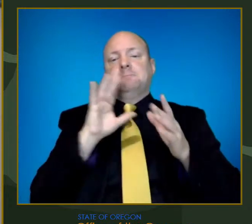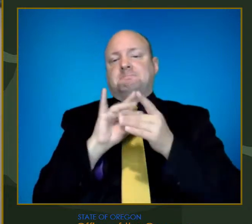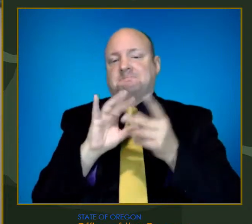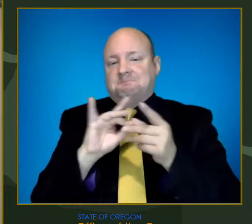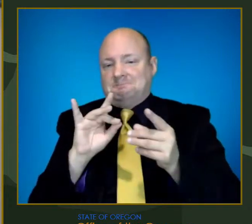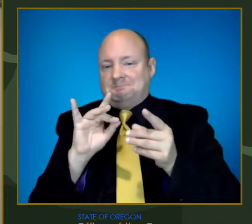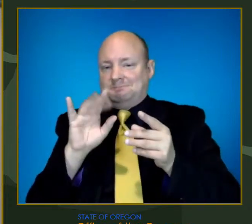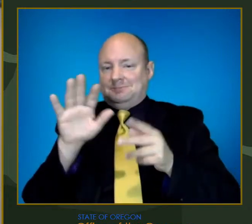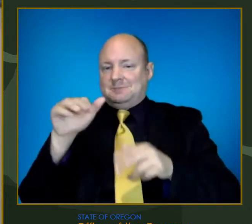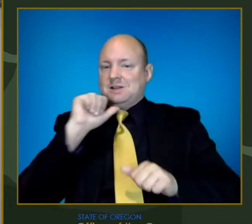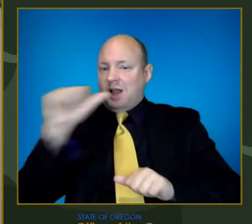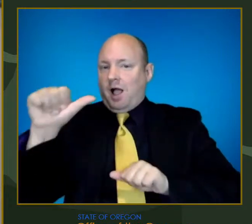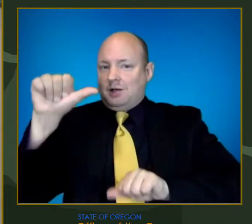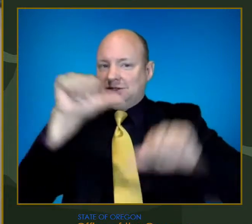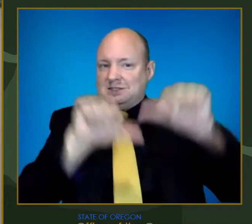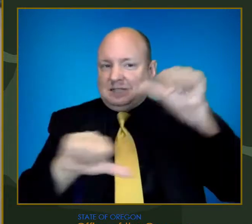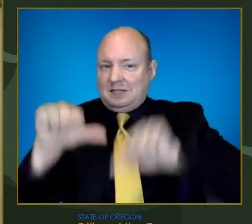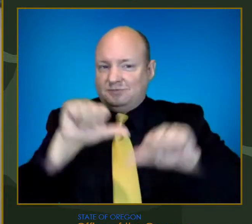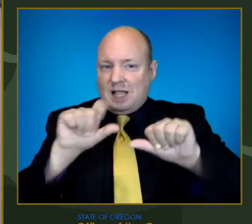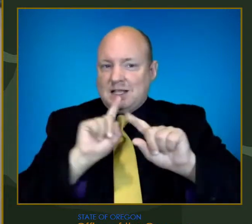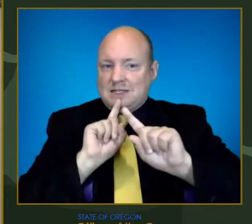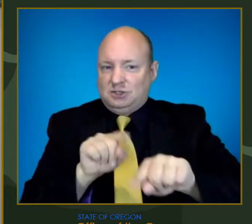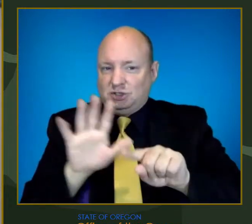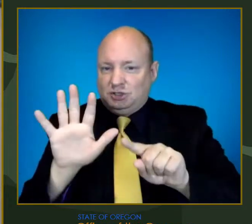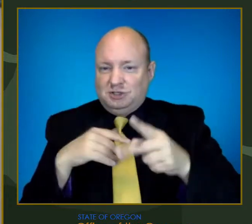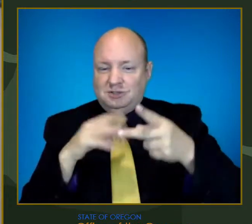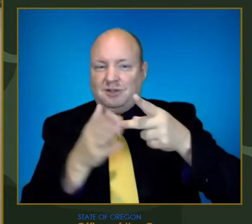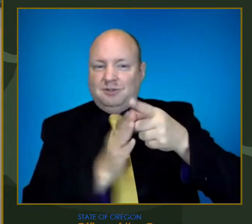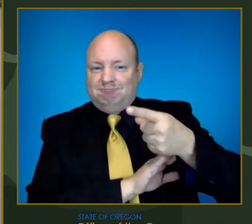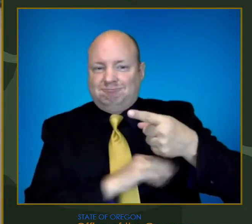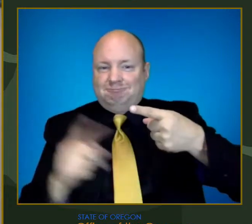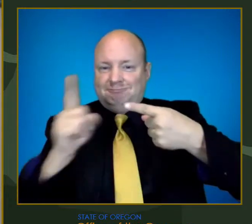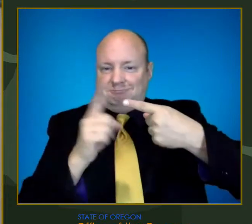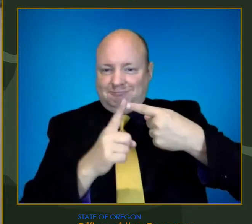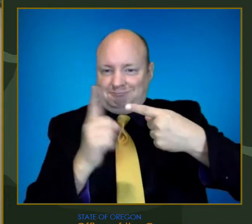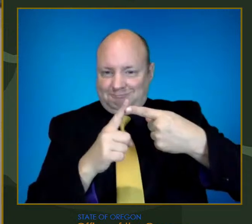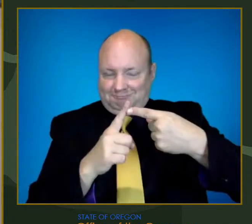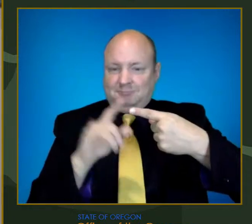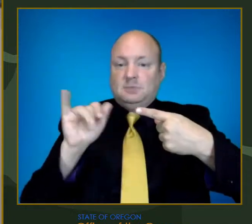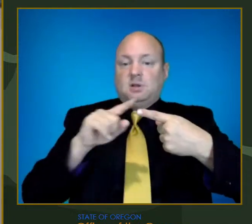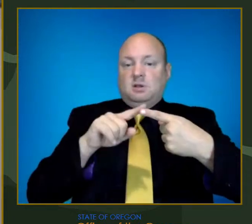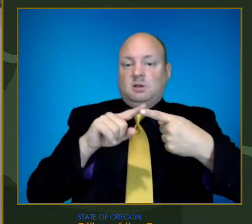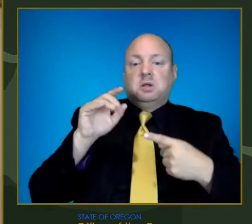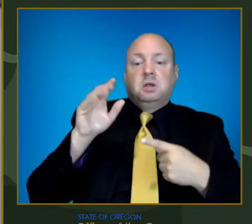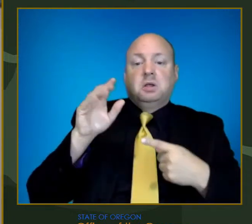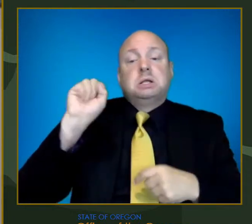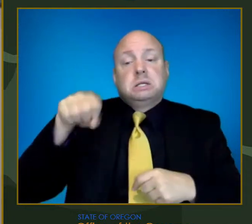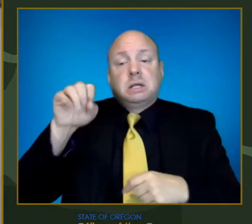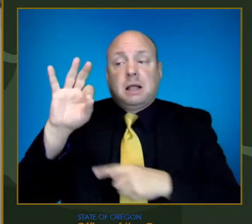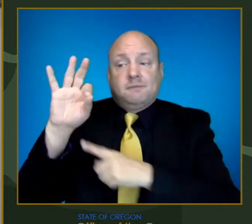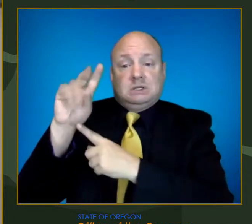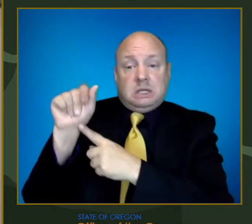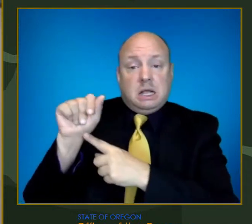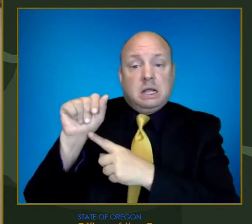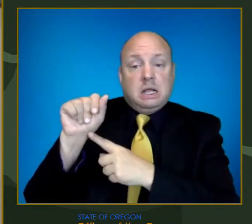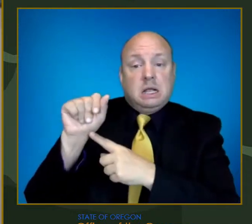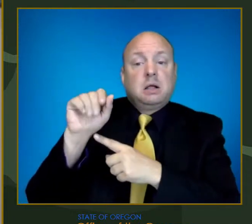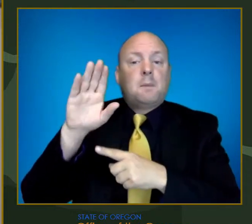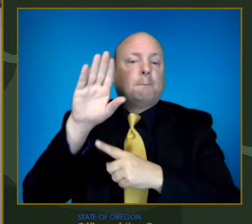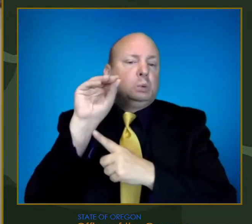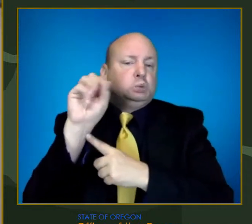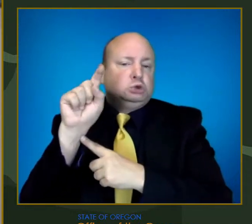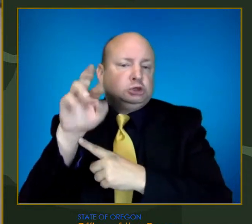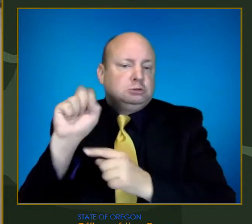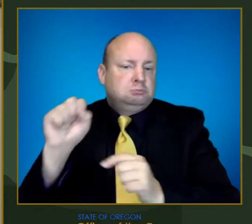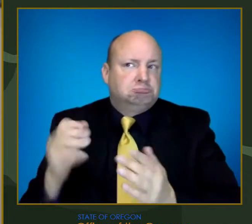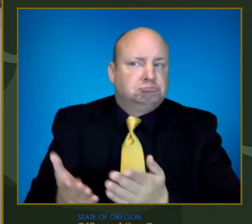recommending boosters after 8 months, and I'll let Director Allen talk about that. Somehow I knew you were going to get to the Pendleton Roundup